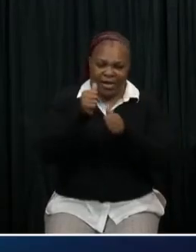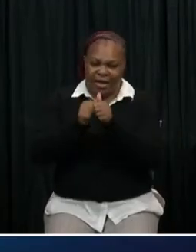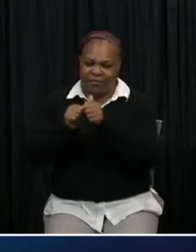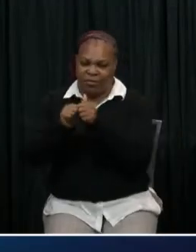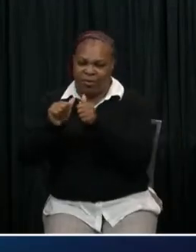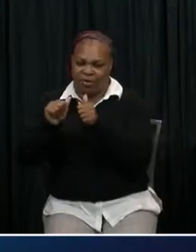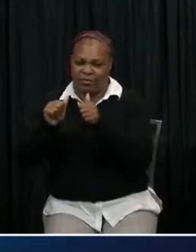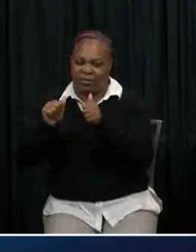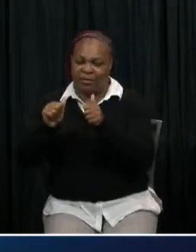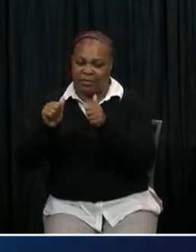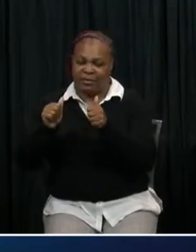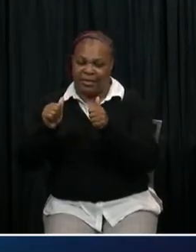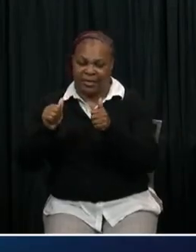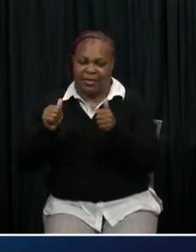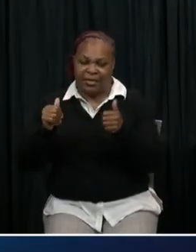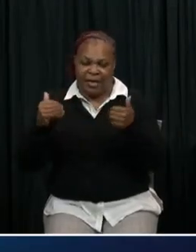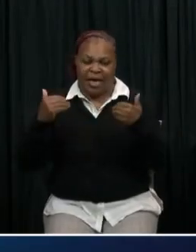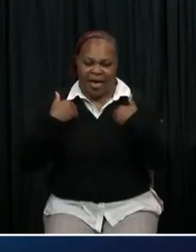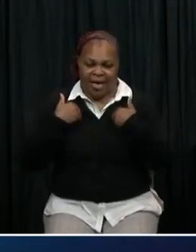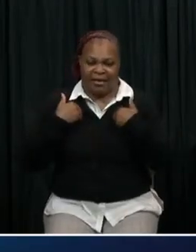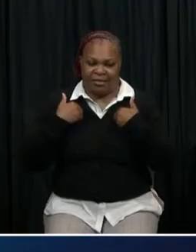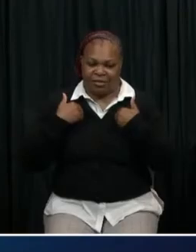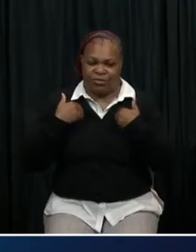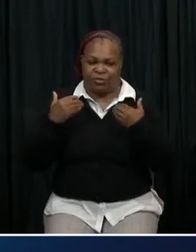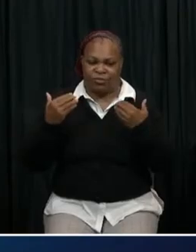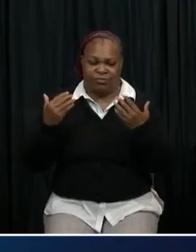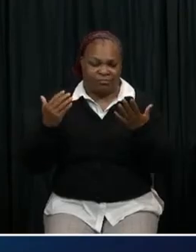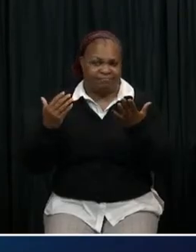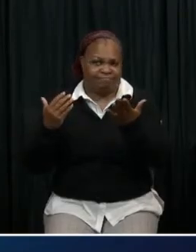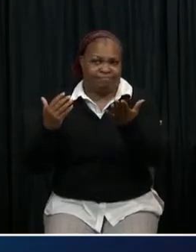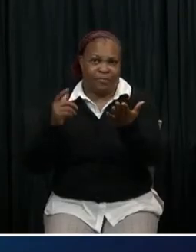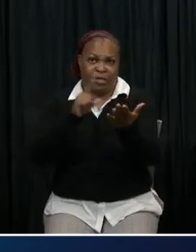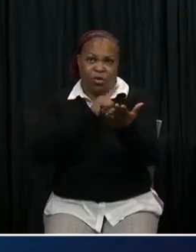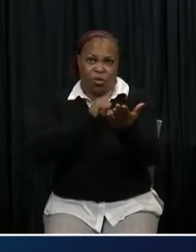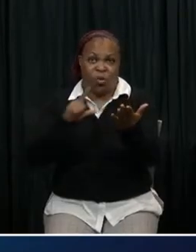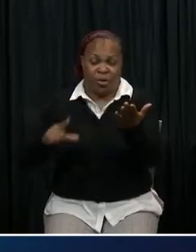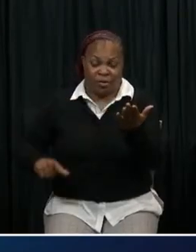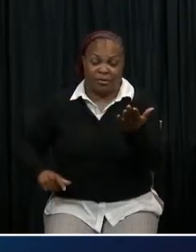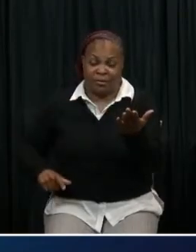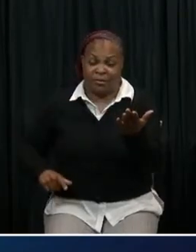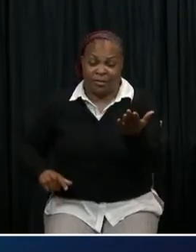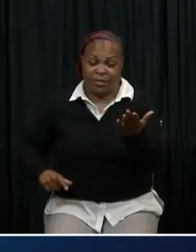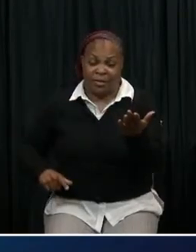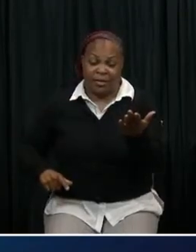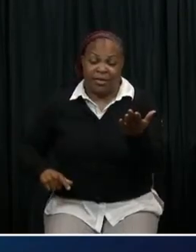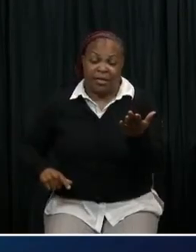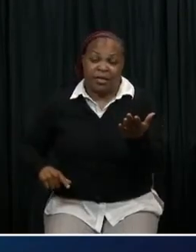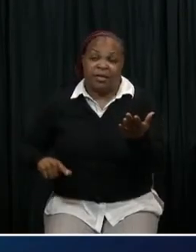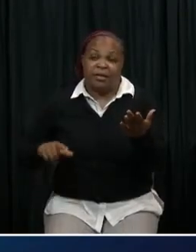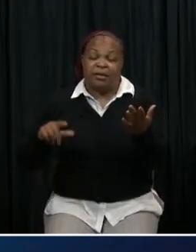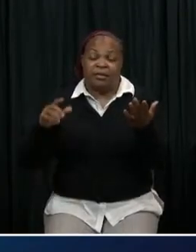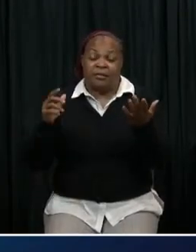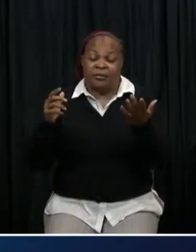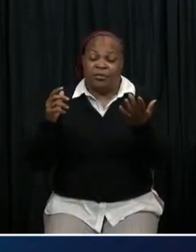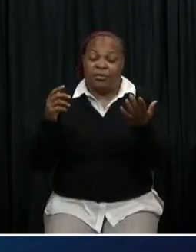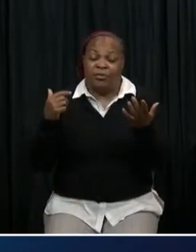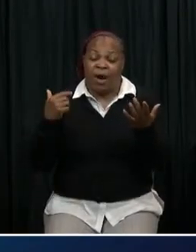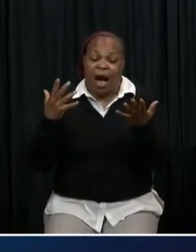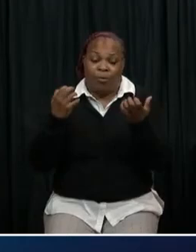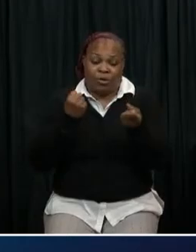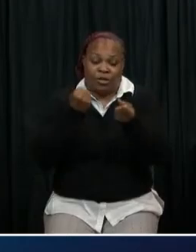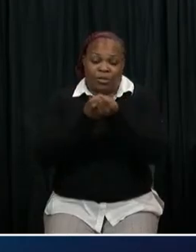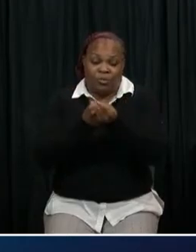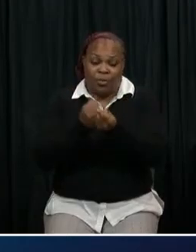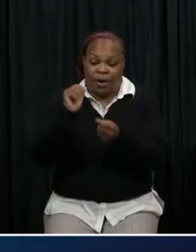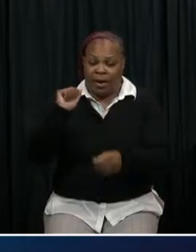read. And each person who have a possibility that the God can use. So I wanted to give my support